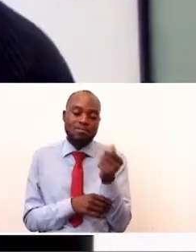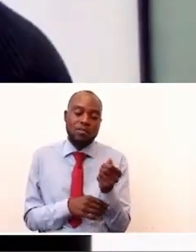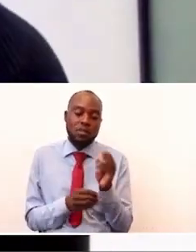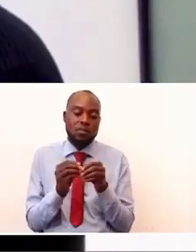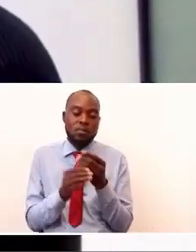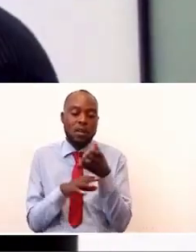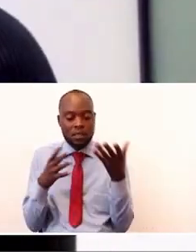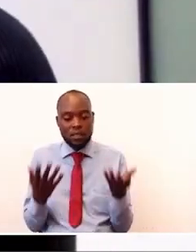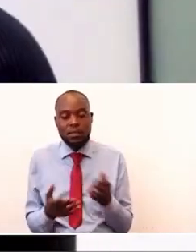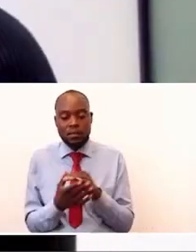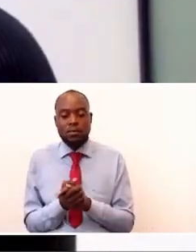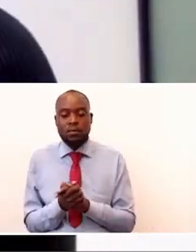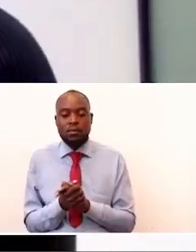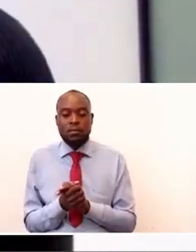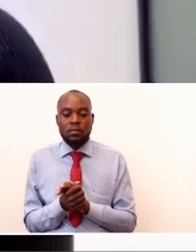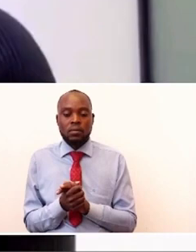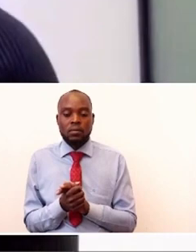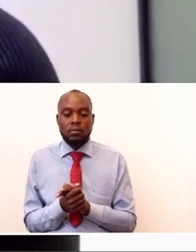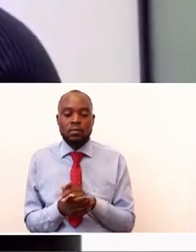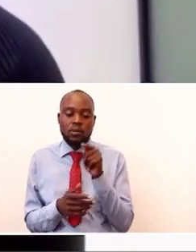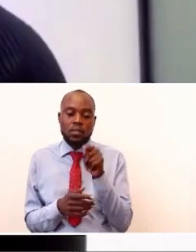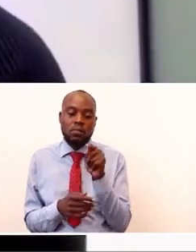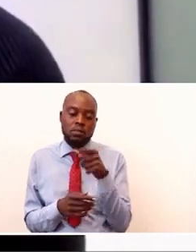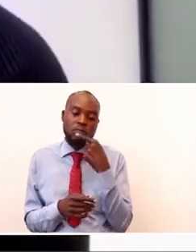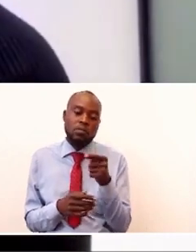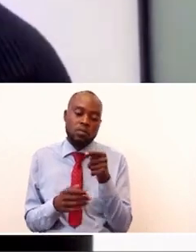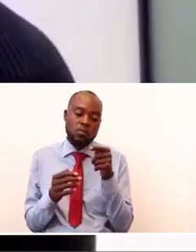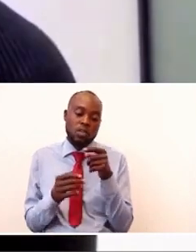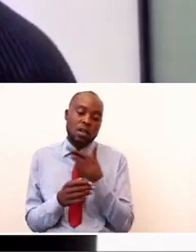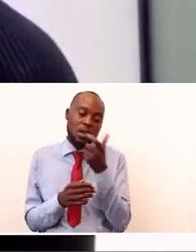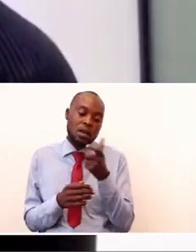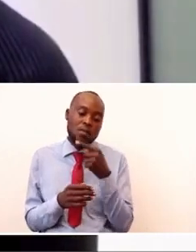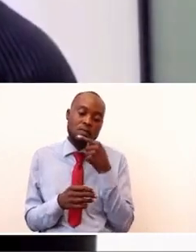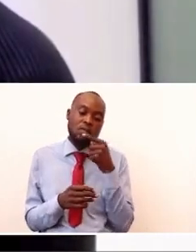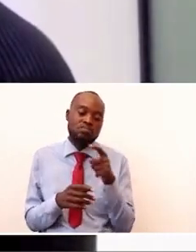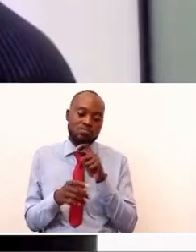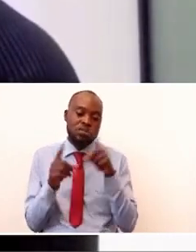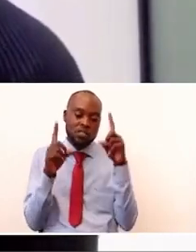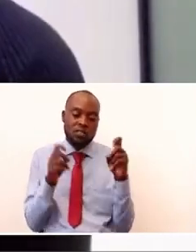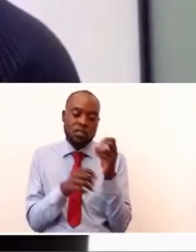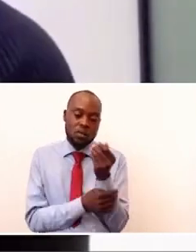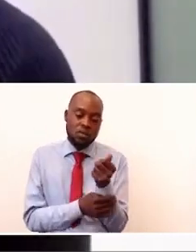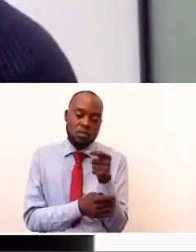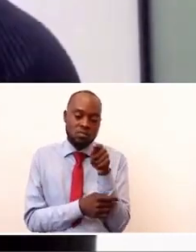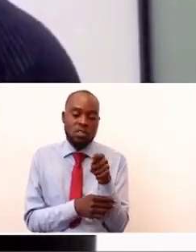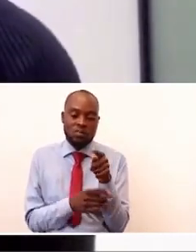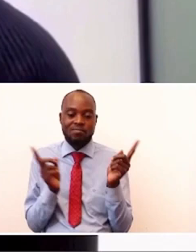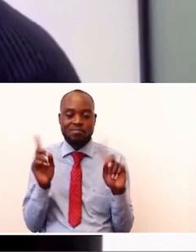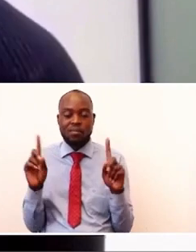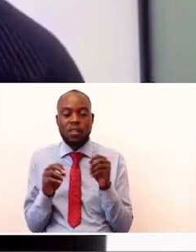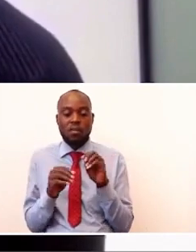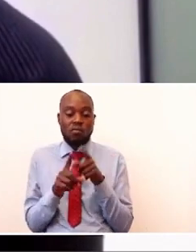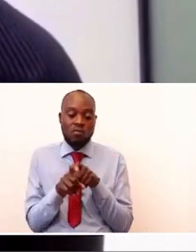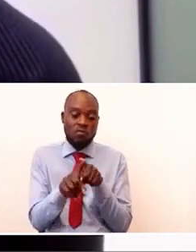it? And I like what my fellow speaker talked about, the context that these digital economies, even online, follow the things that